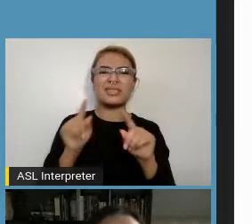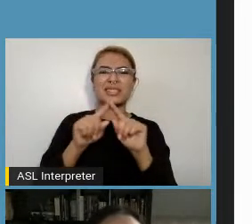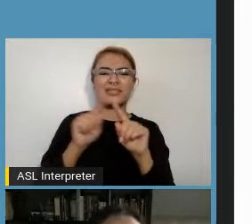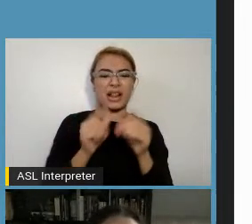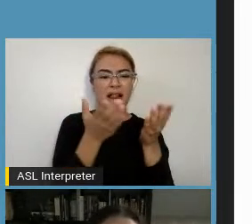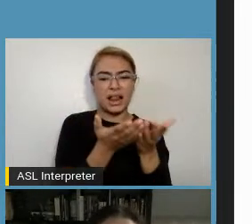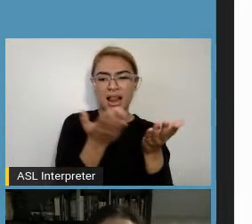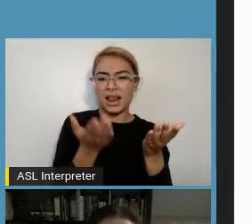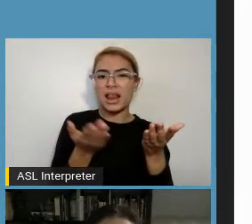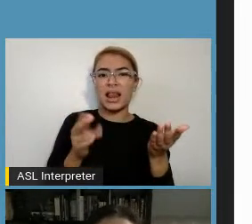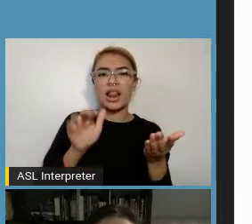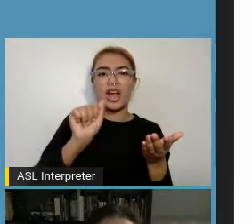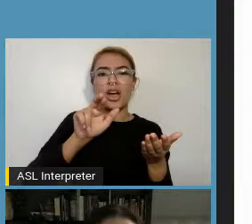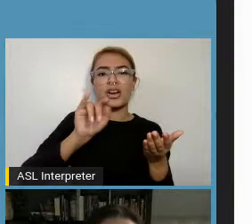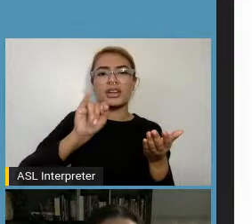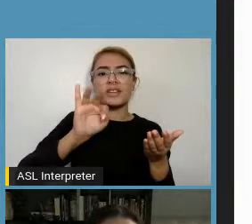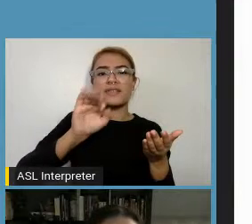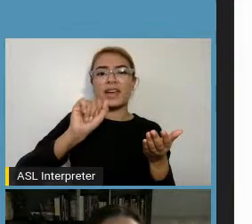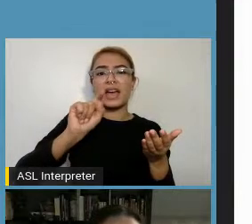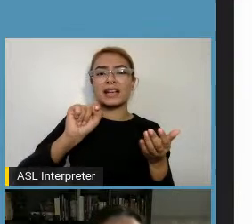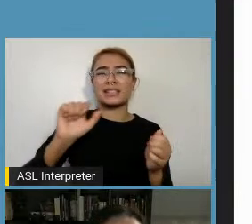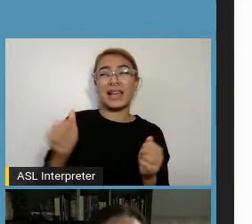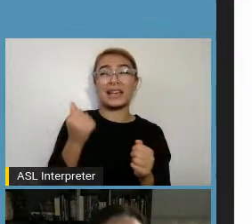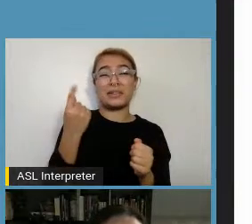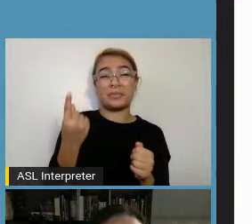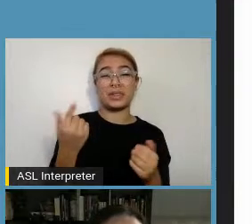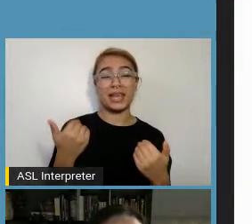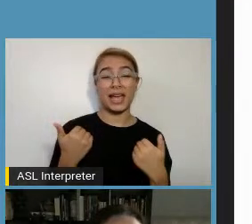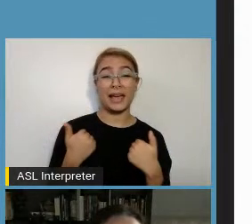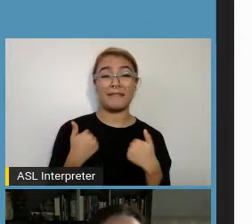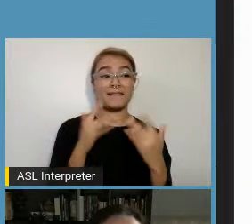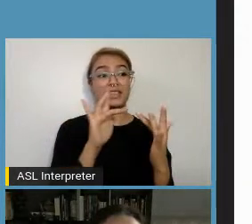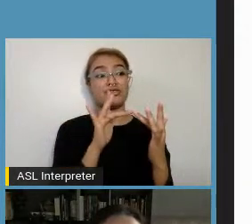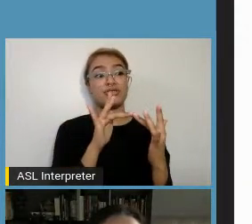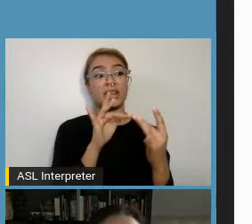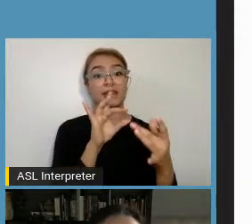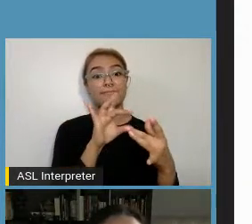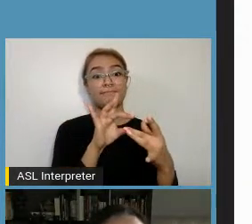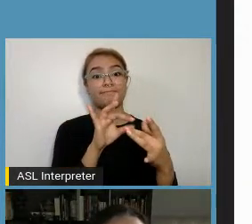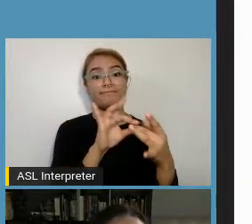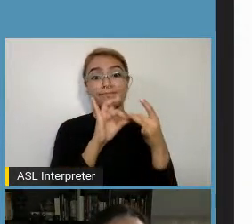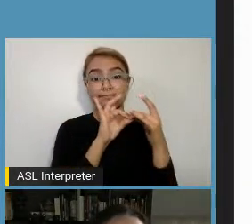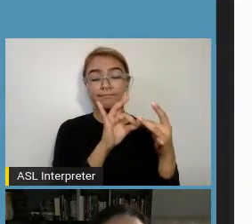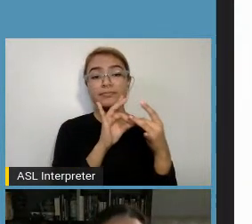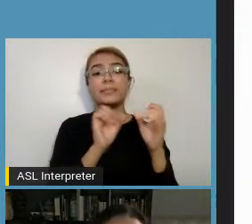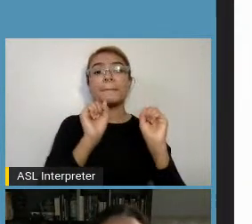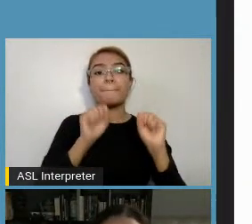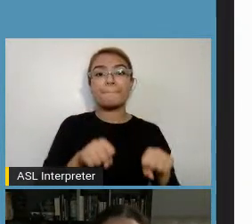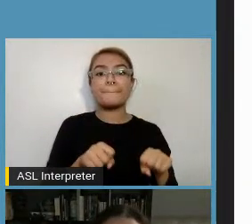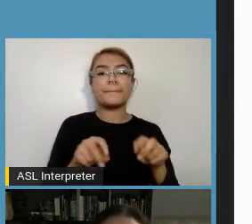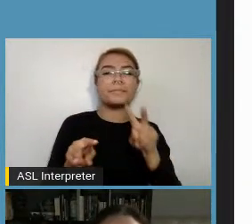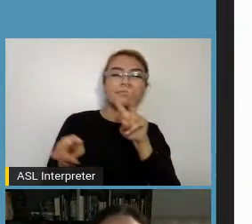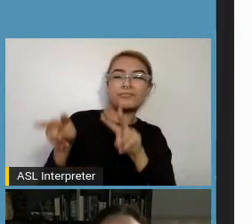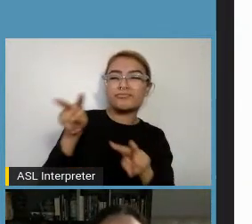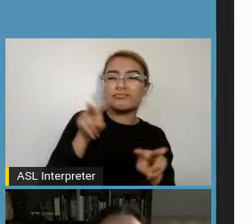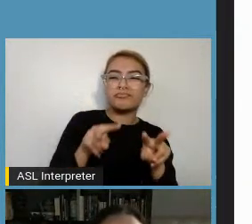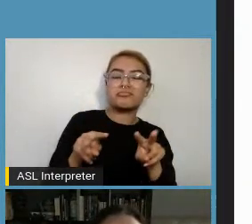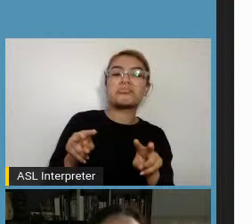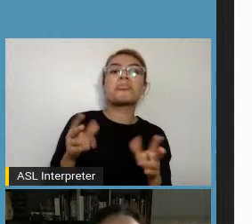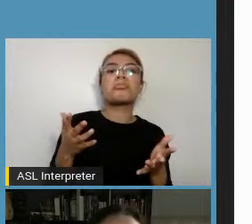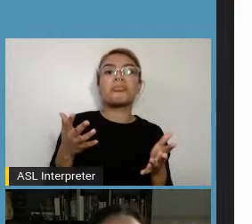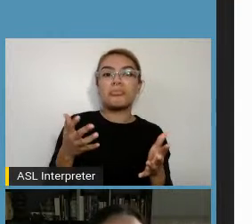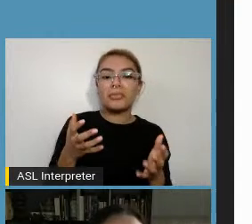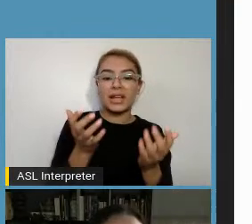give anybody that has an internet connection the ability to handle a pot, not handle, but virtually handle